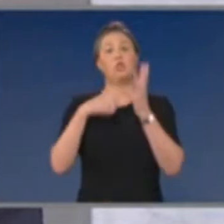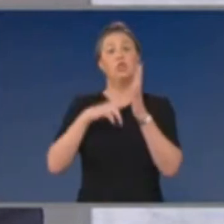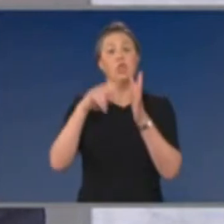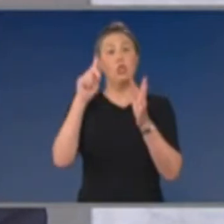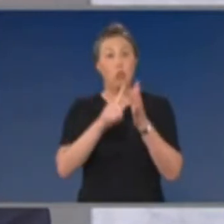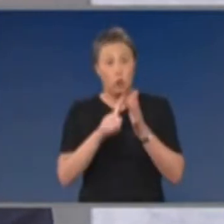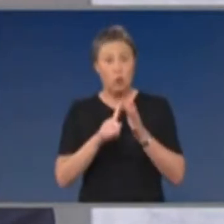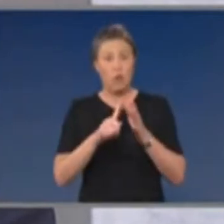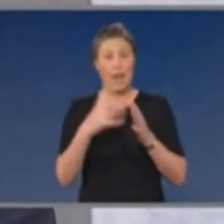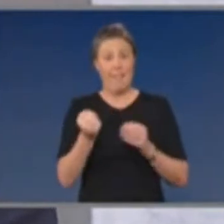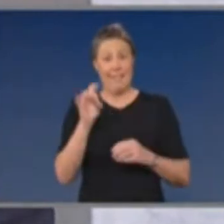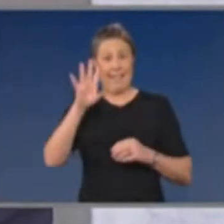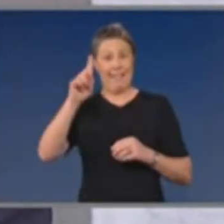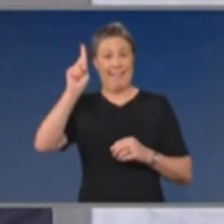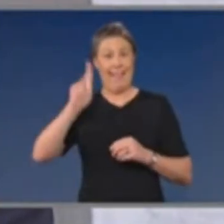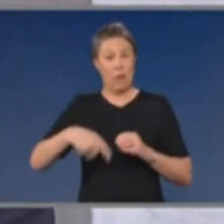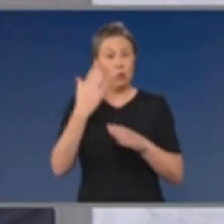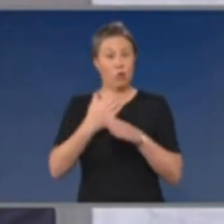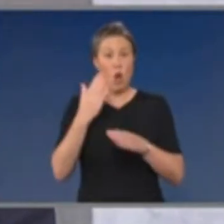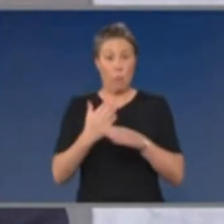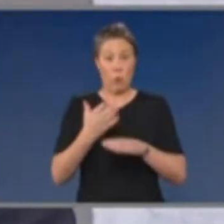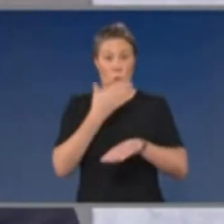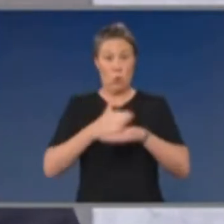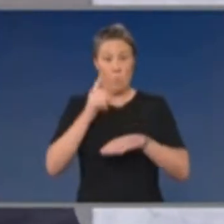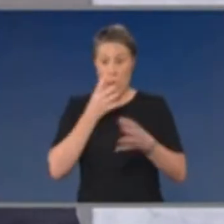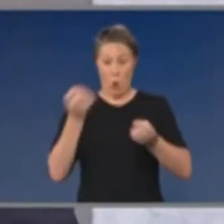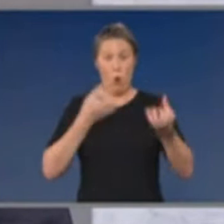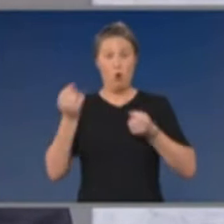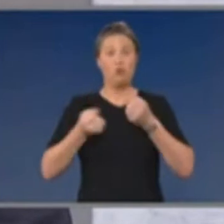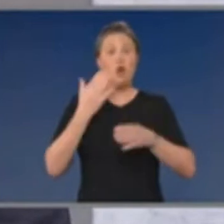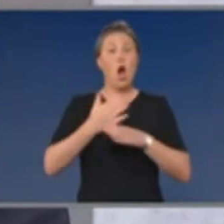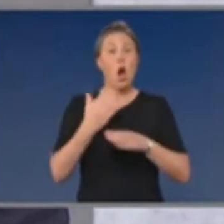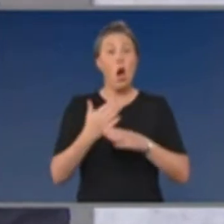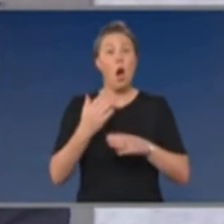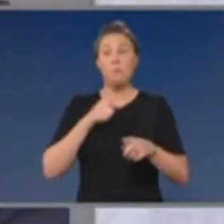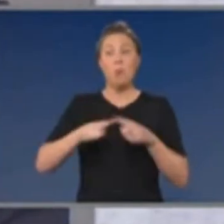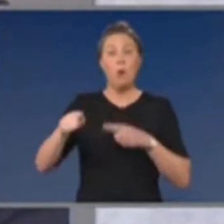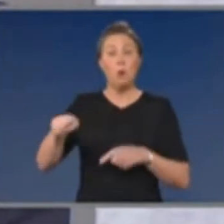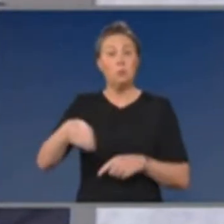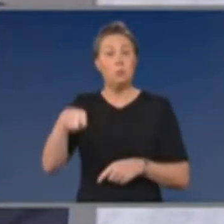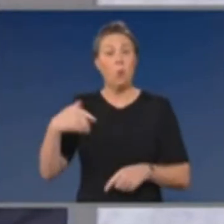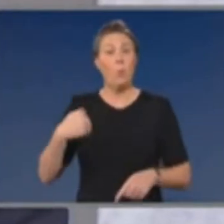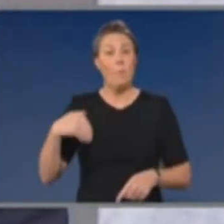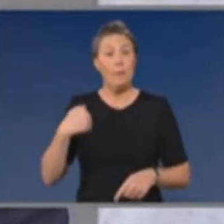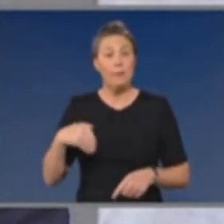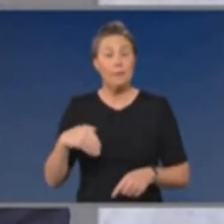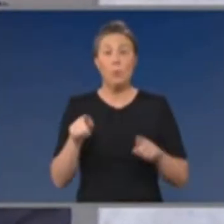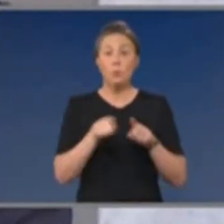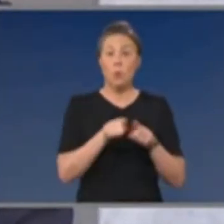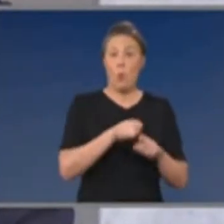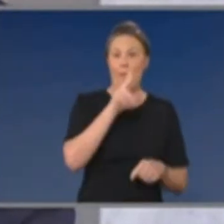60% of the jobs regained were for women, and 50% of the jobs regained were for youth.